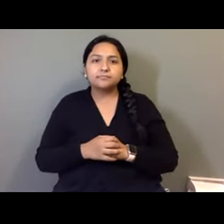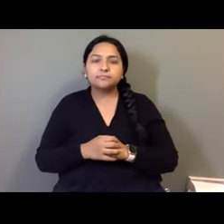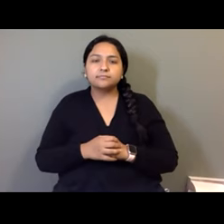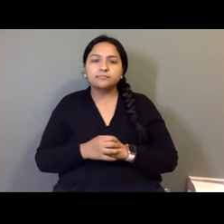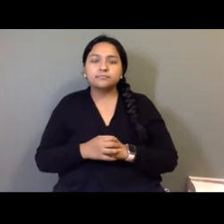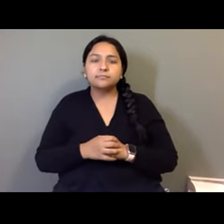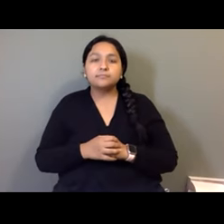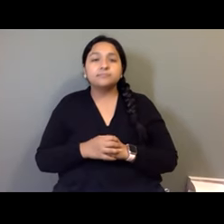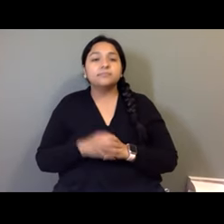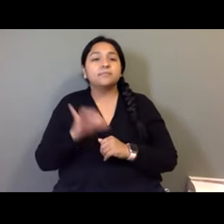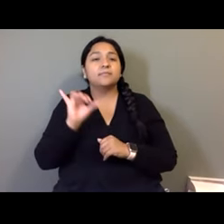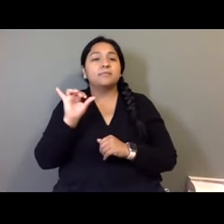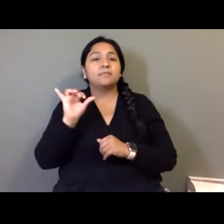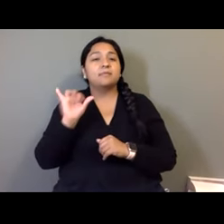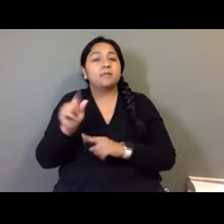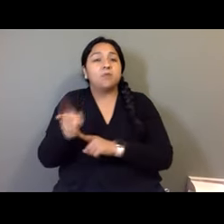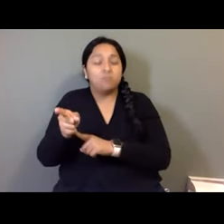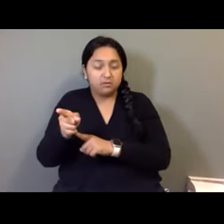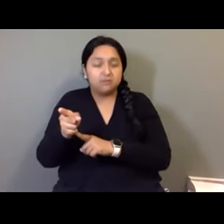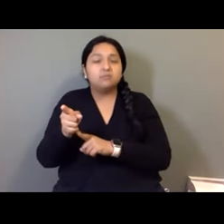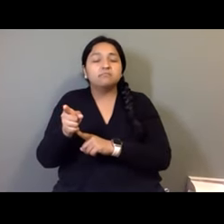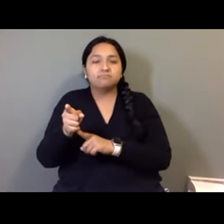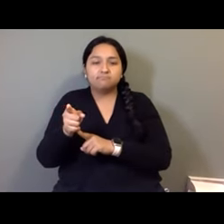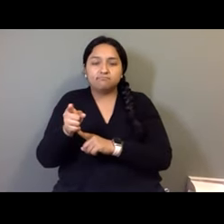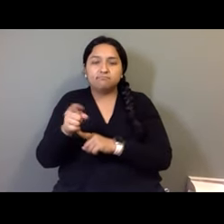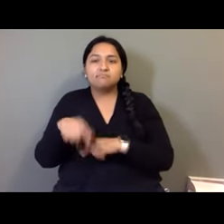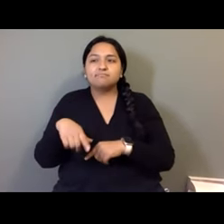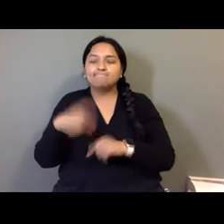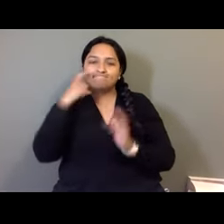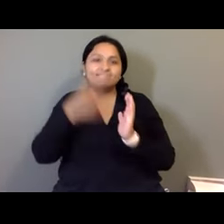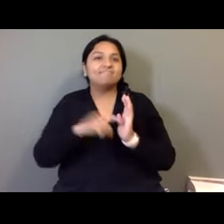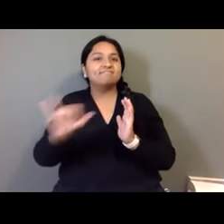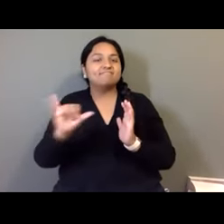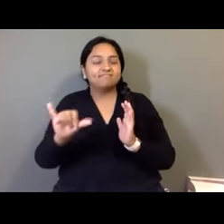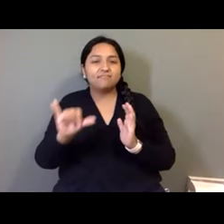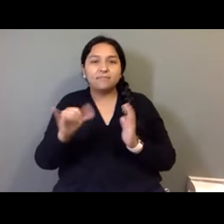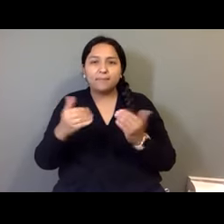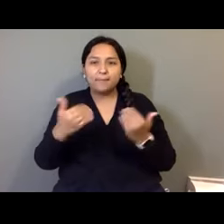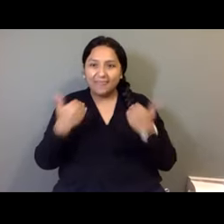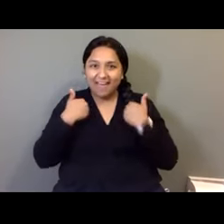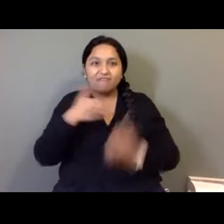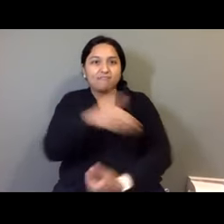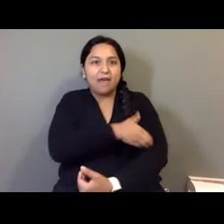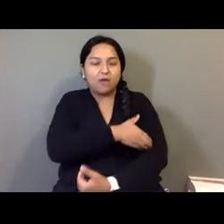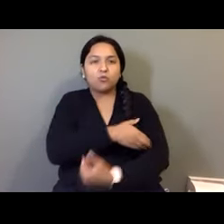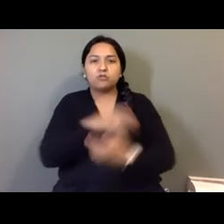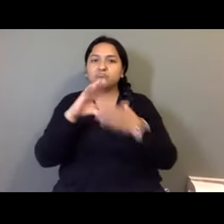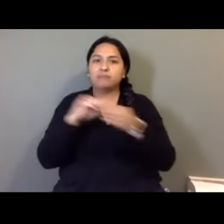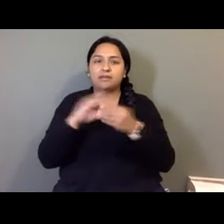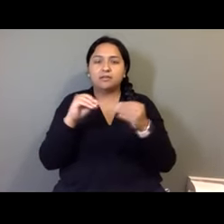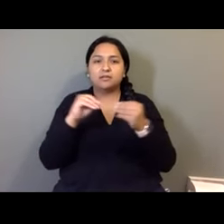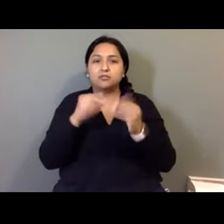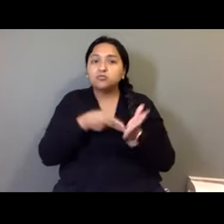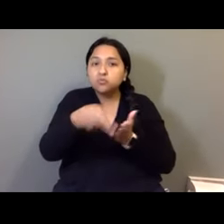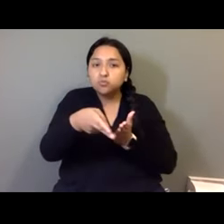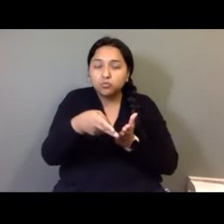In that moment, I recognized the power of speaking truth to power with that very same